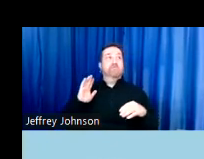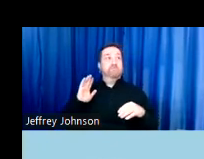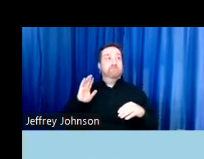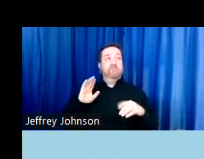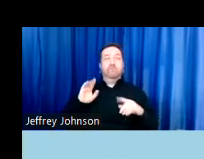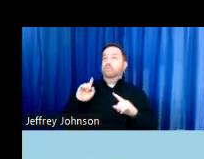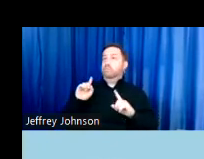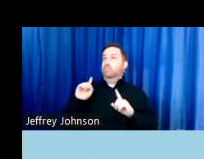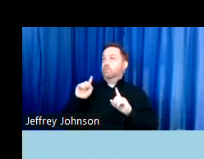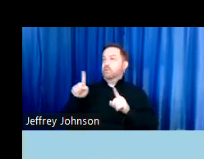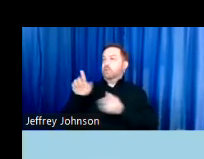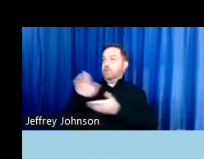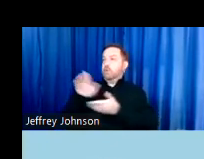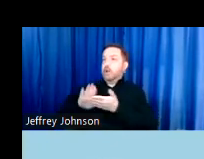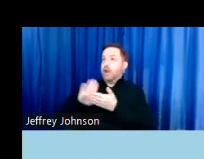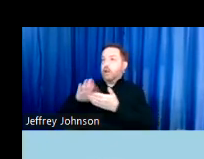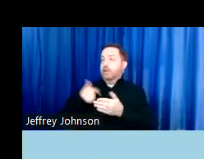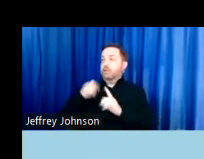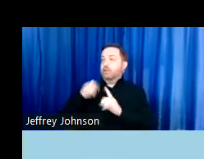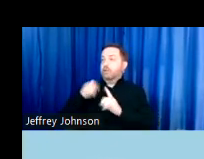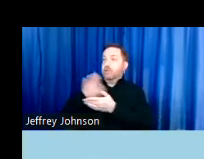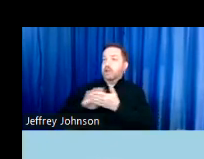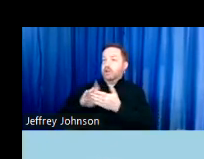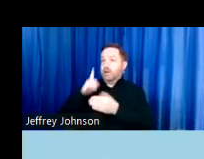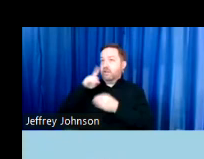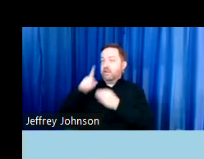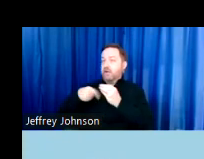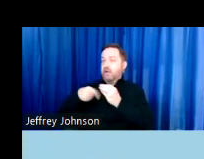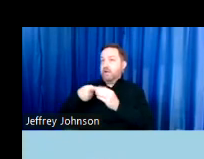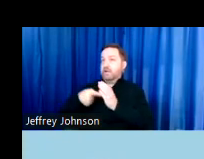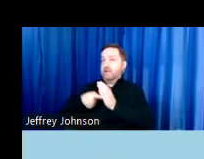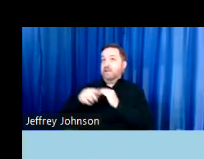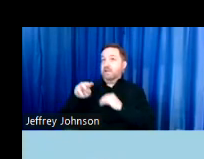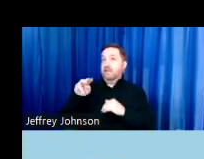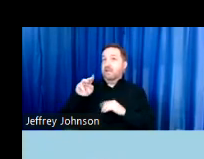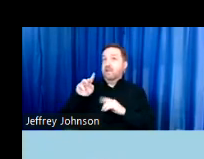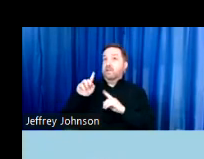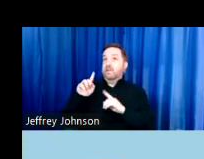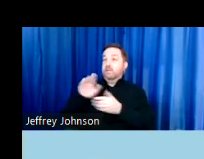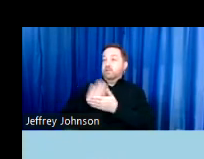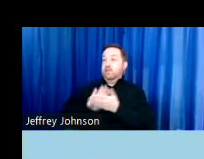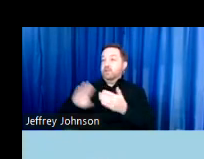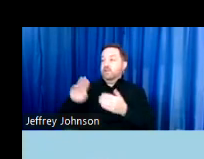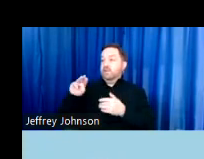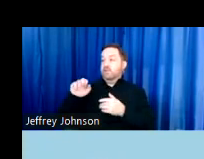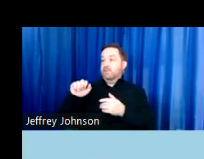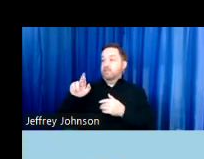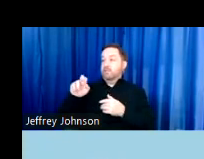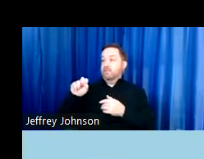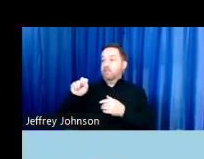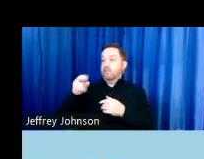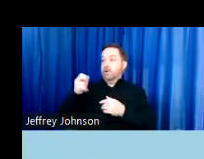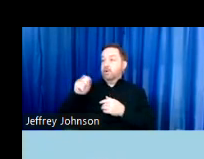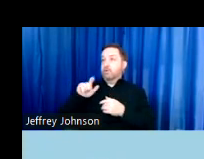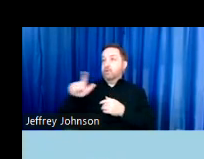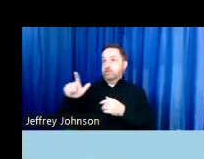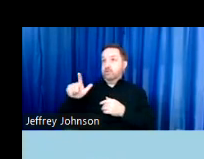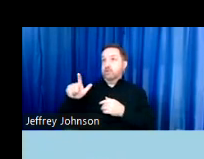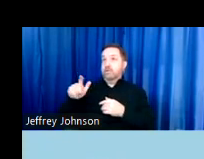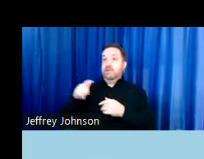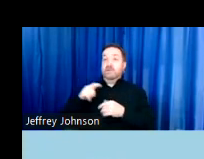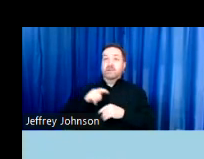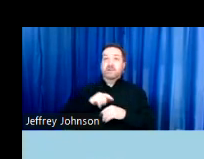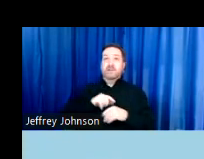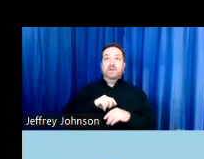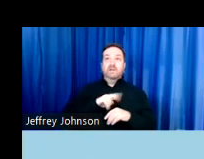going to college at Marshall, because they typically